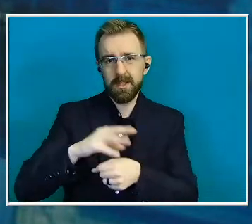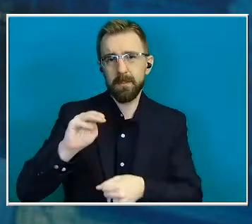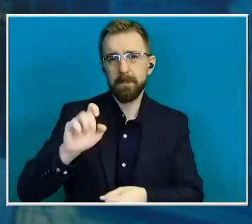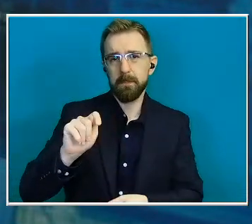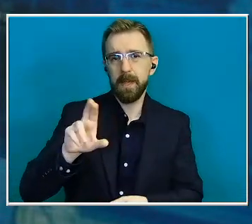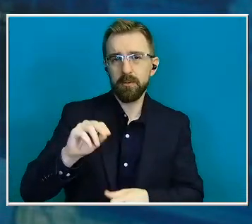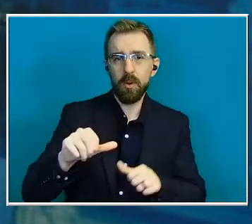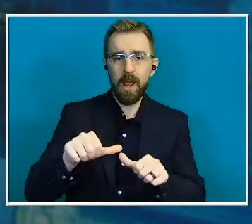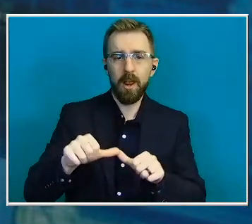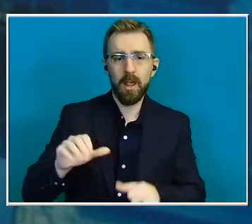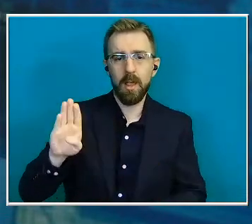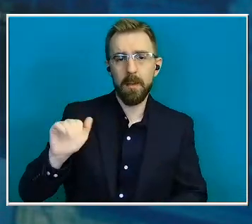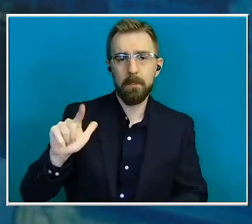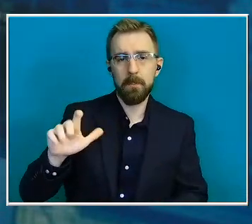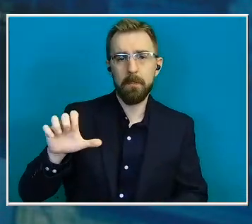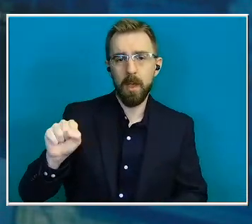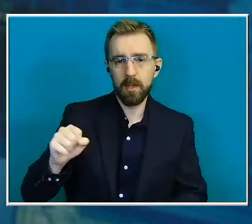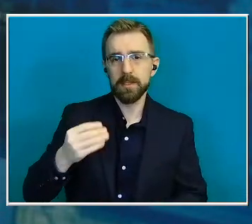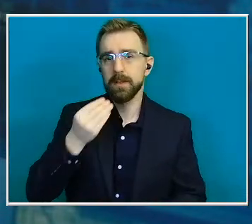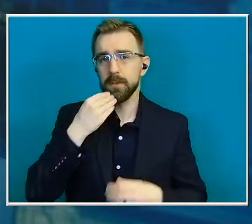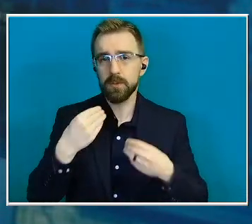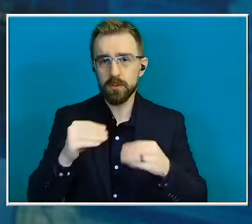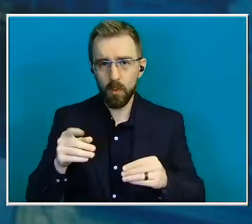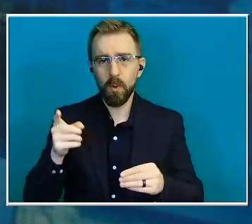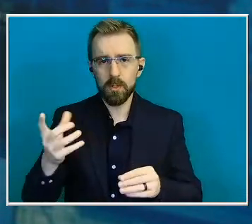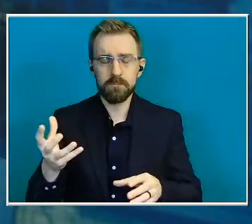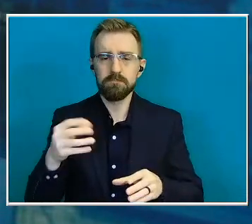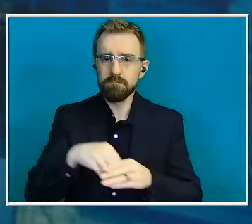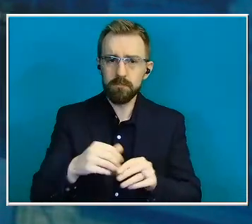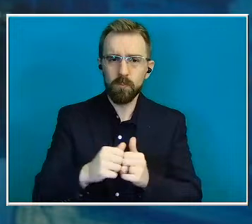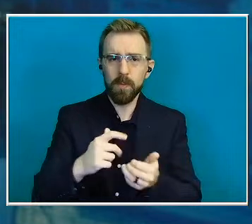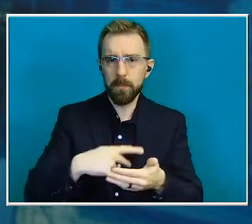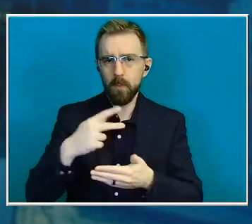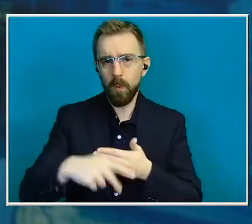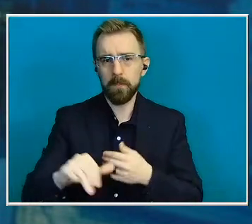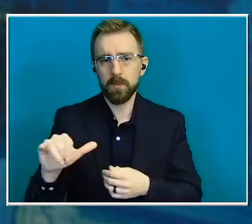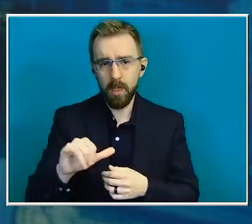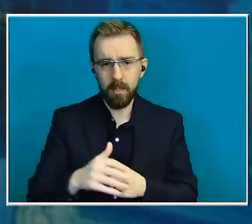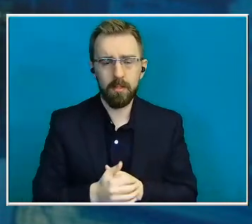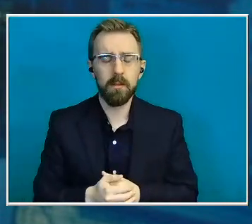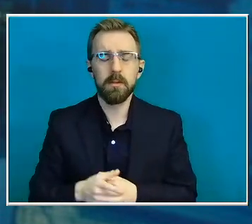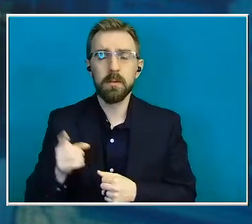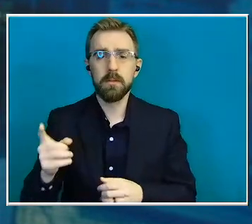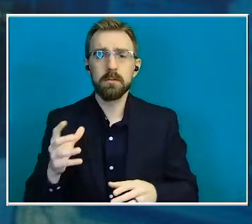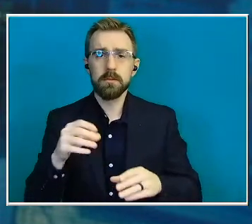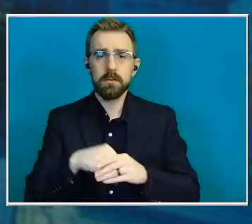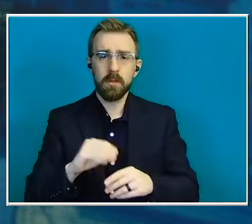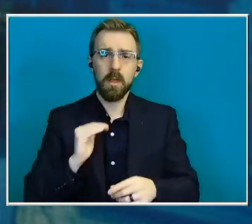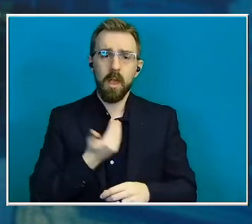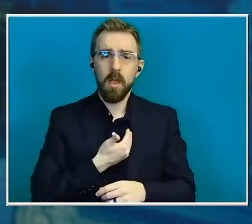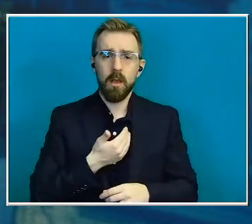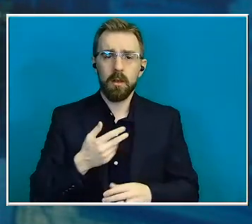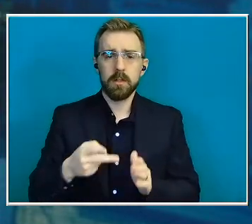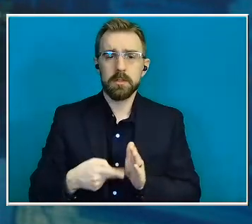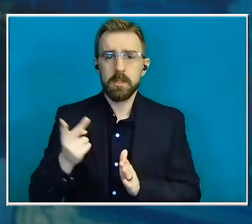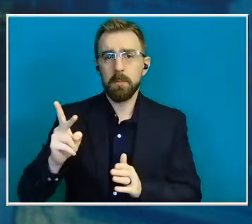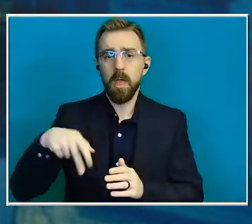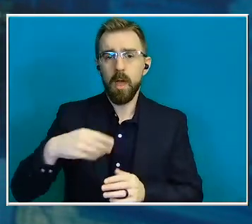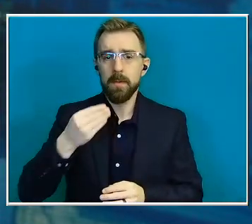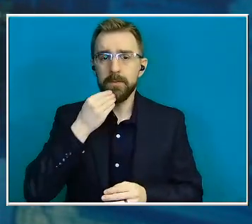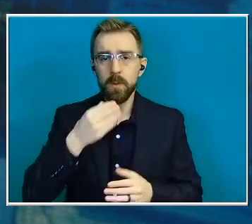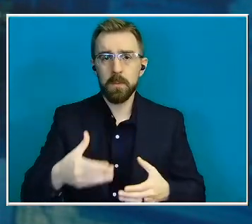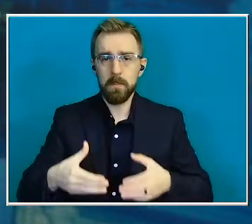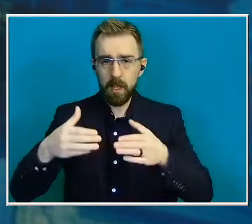food stores who have participated in our program. And they participated in our Double Up Food Buck program as well, which is another